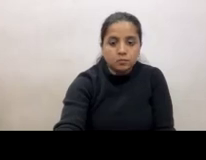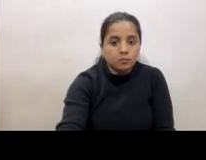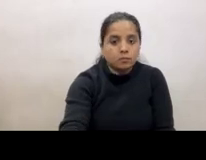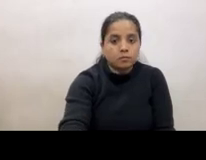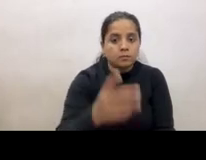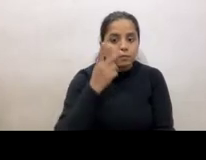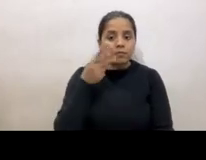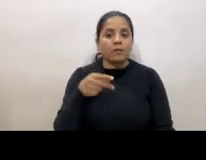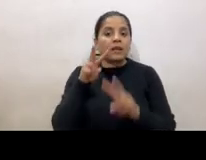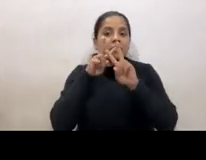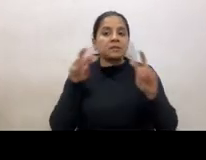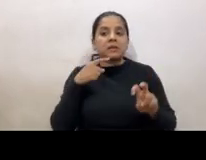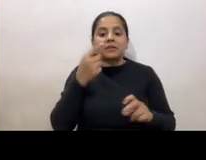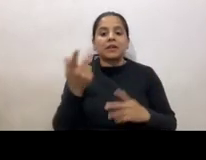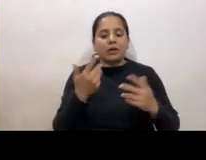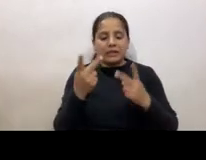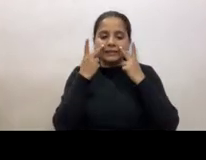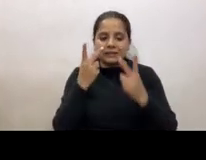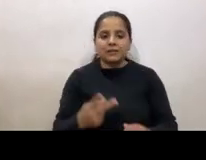research says.